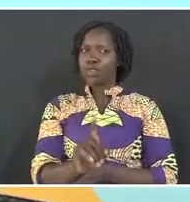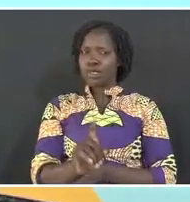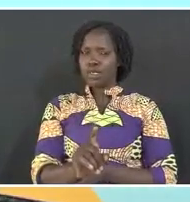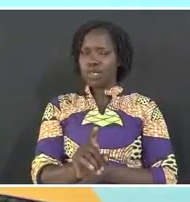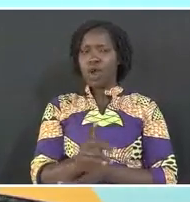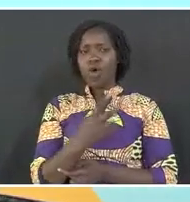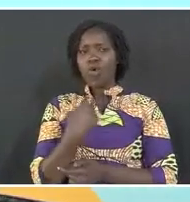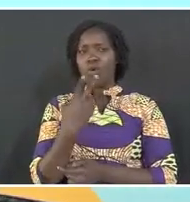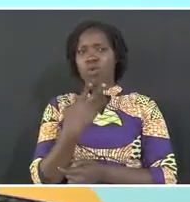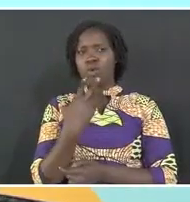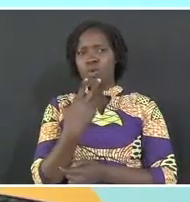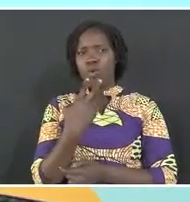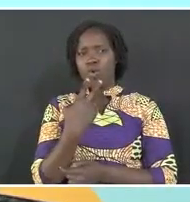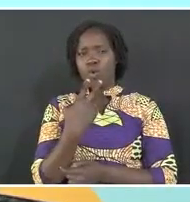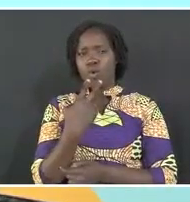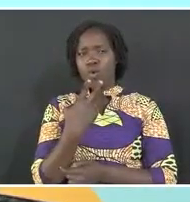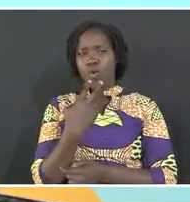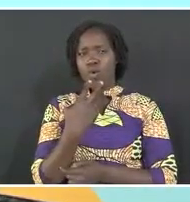Who?